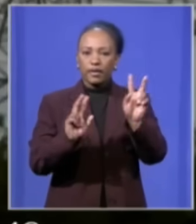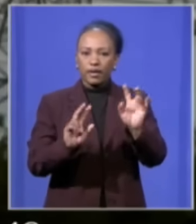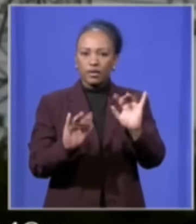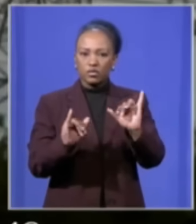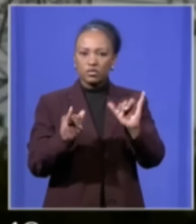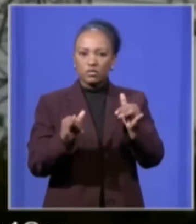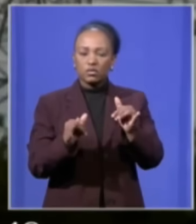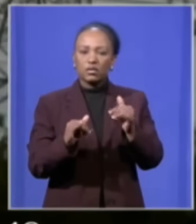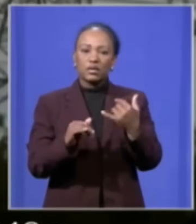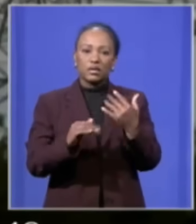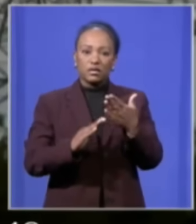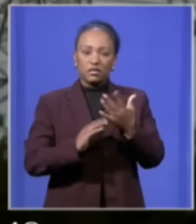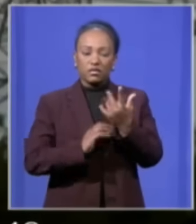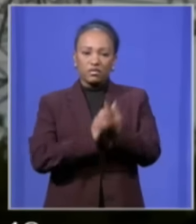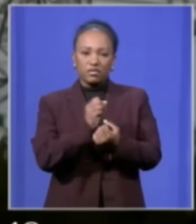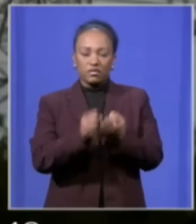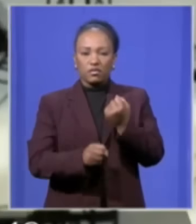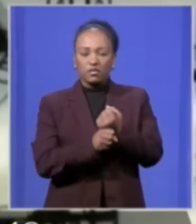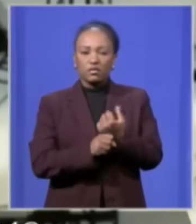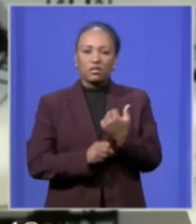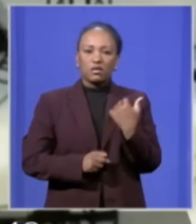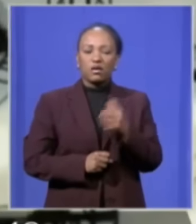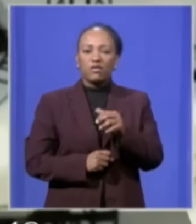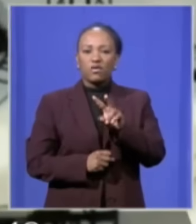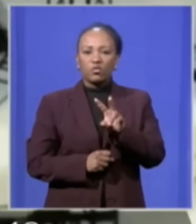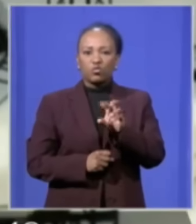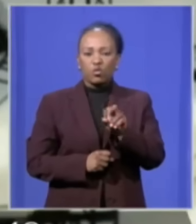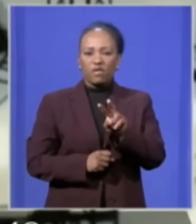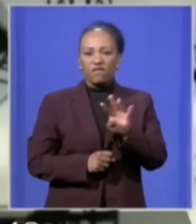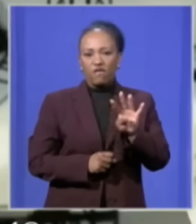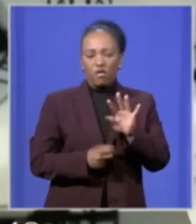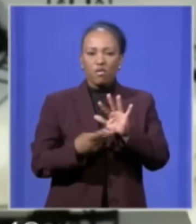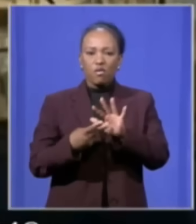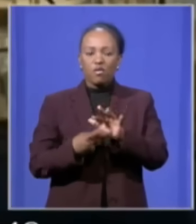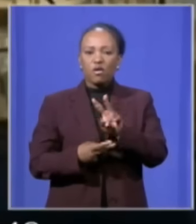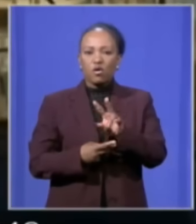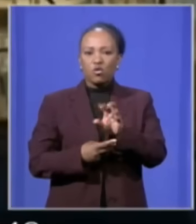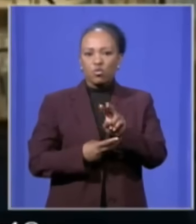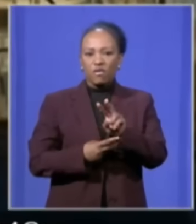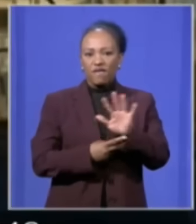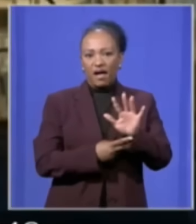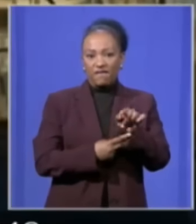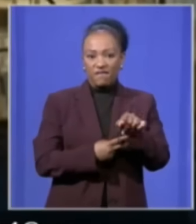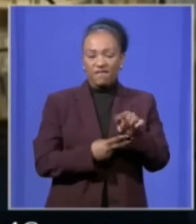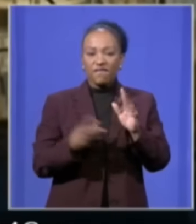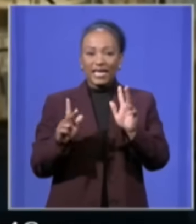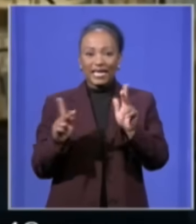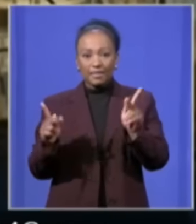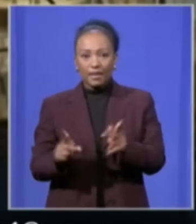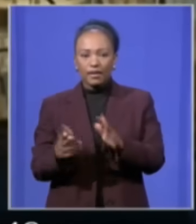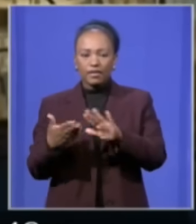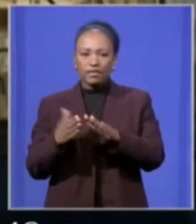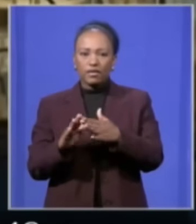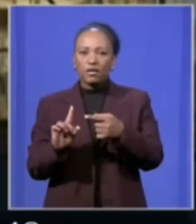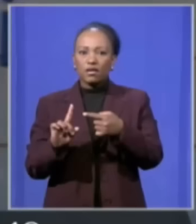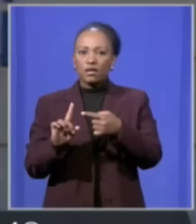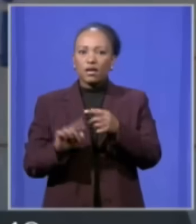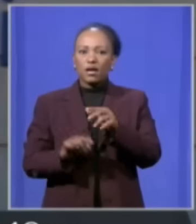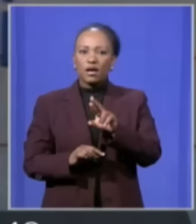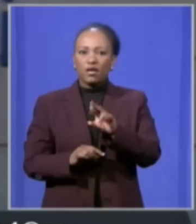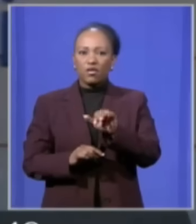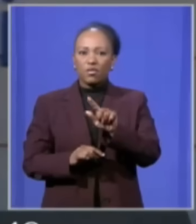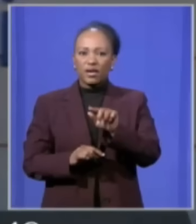a ngwaga wa mašeleng wa 2024 le 2025. Badudi ka Kimberley le Richie ba be ba